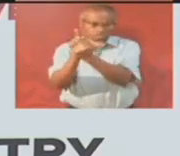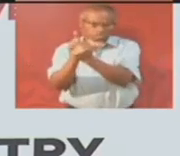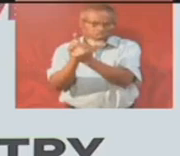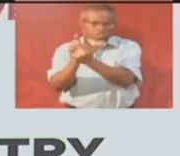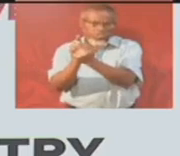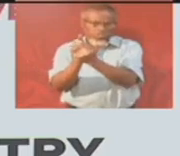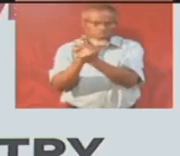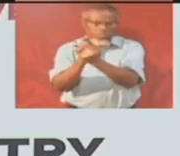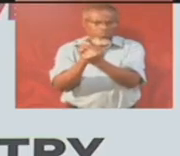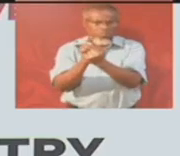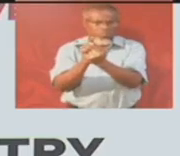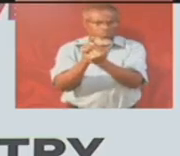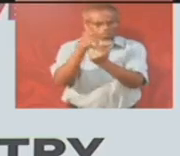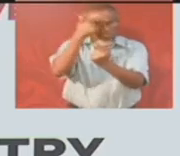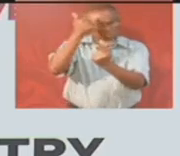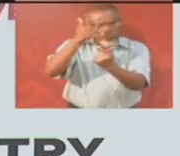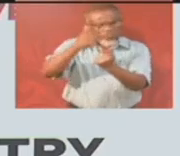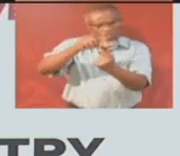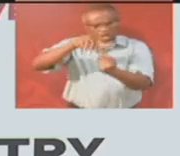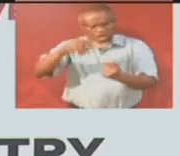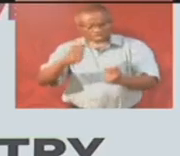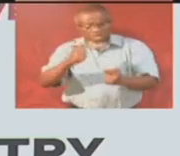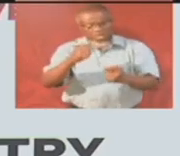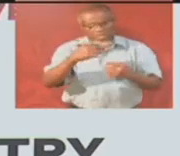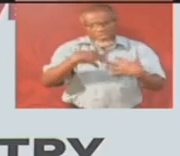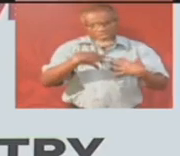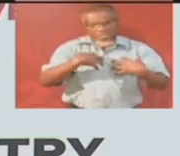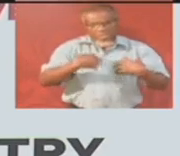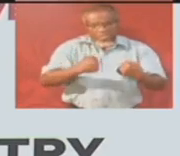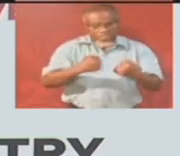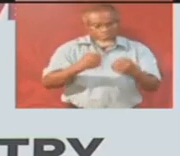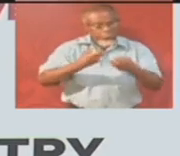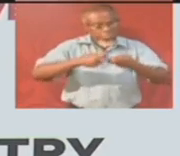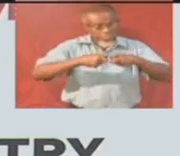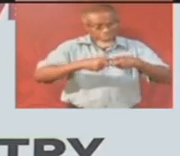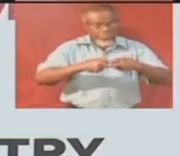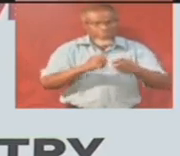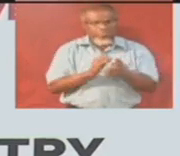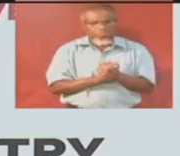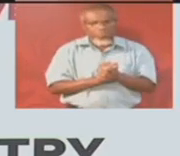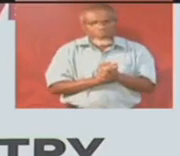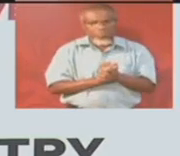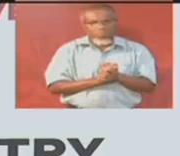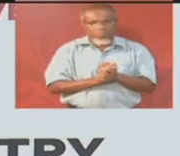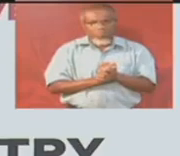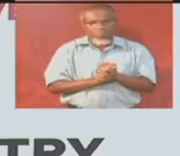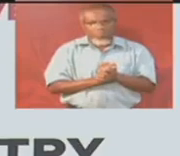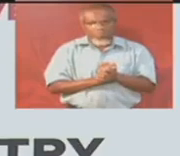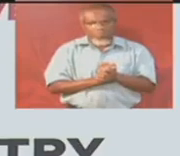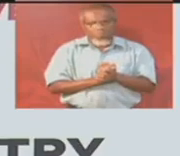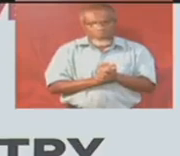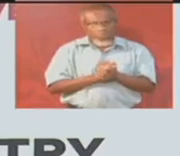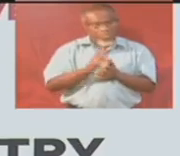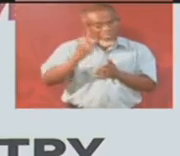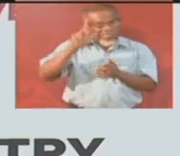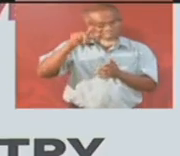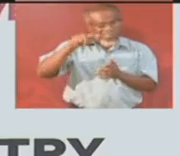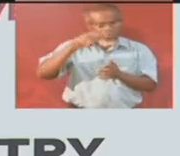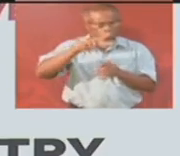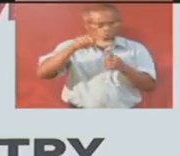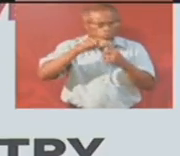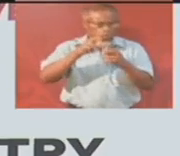are the prerogative of the Honorable Prime Minister. When he meets with us, we present him with